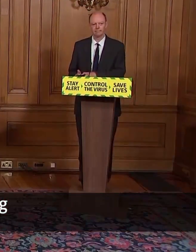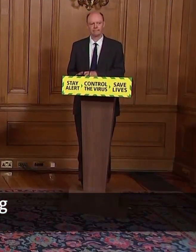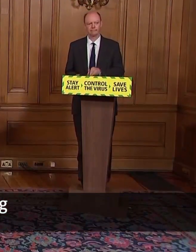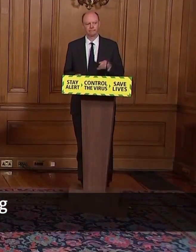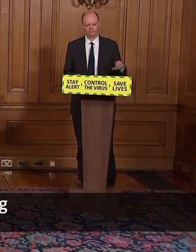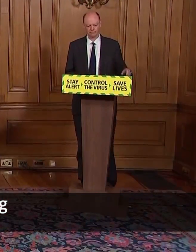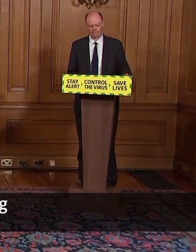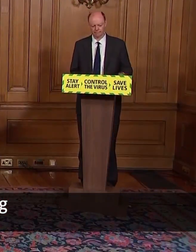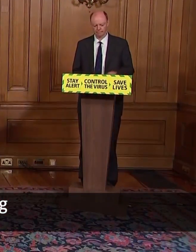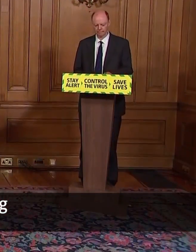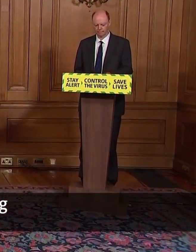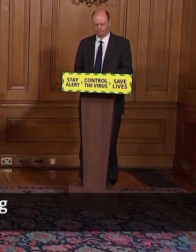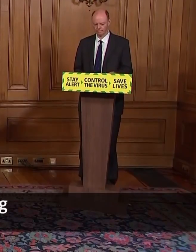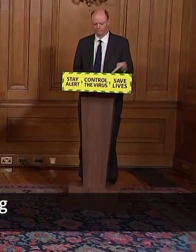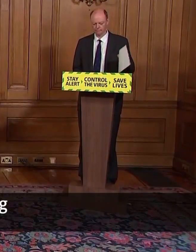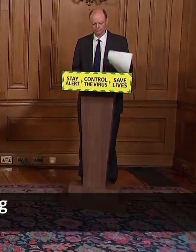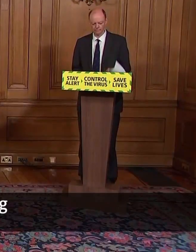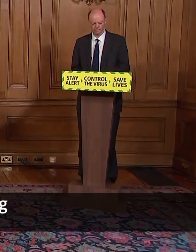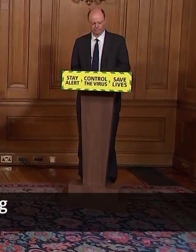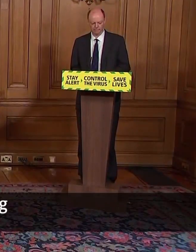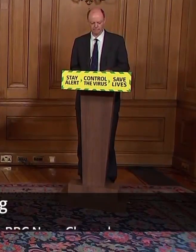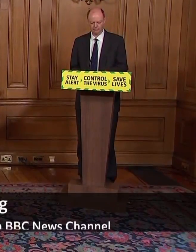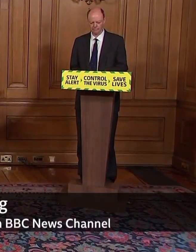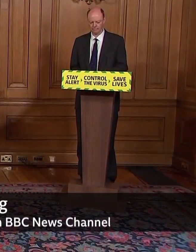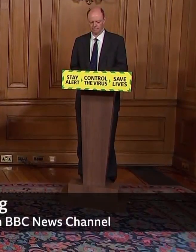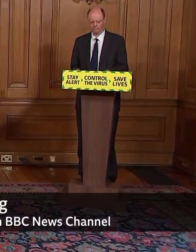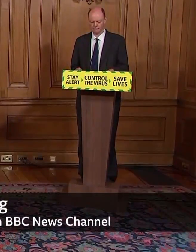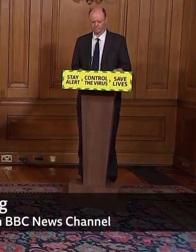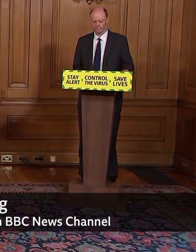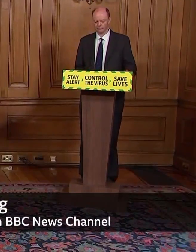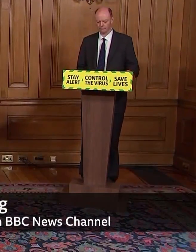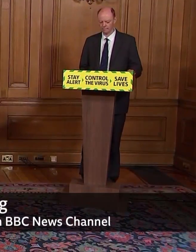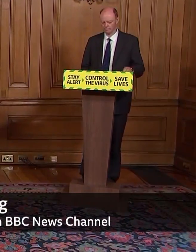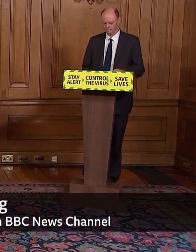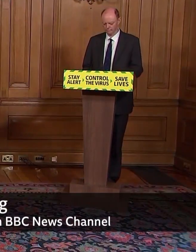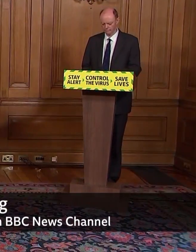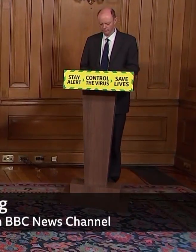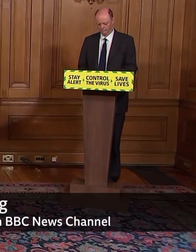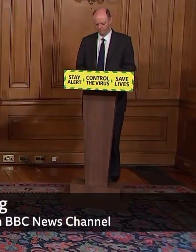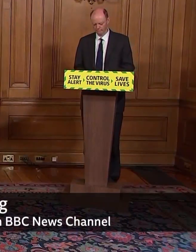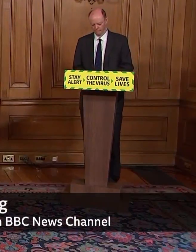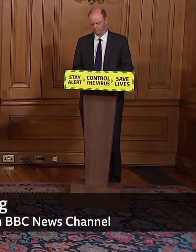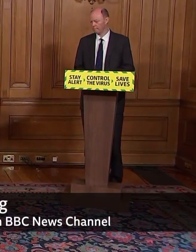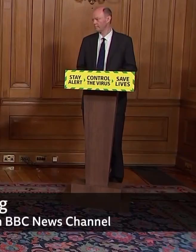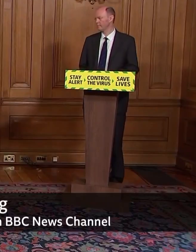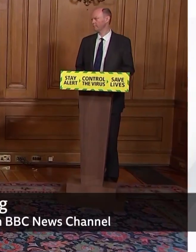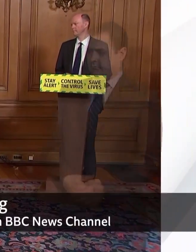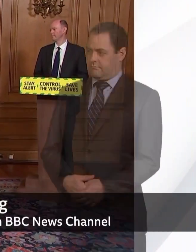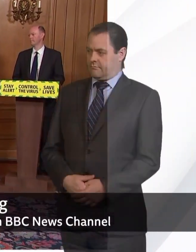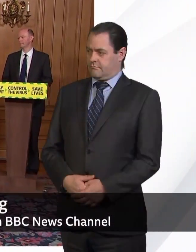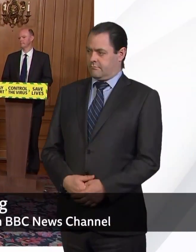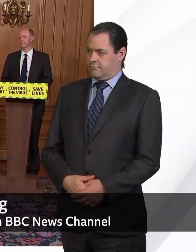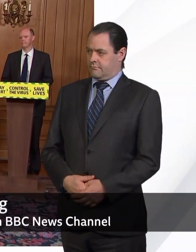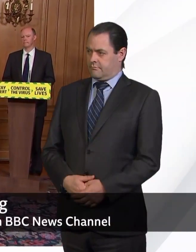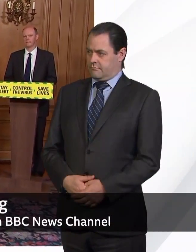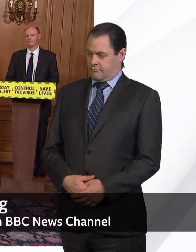And let's go to Downing Street now and get the Prime Minister leading the briefing. Before I set out our next steps